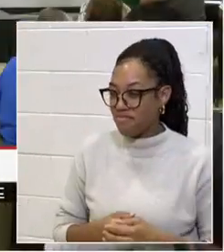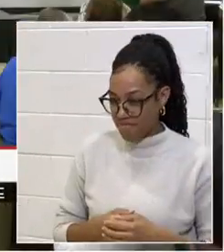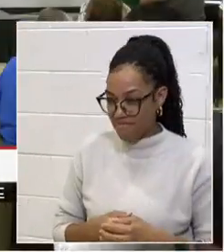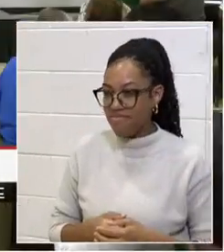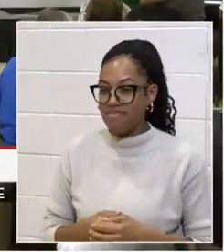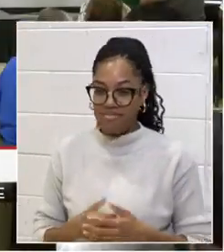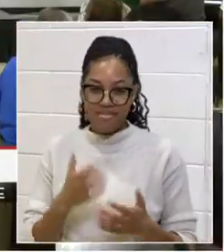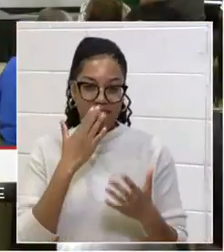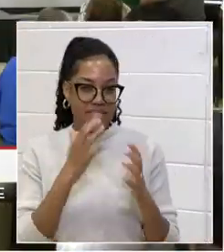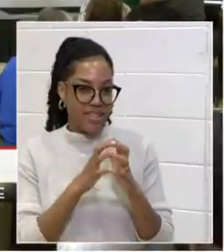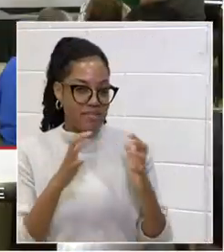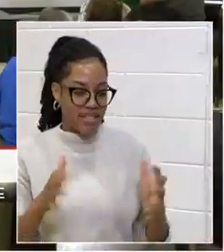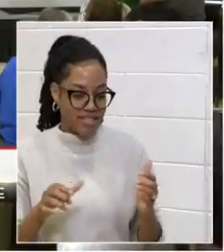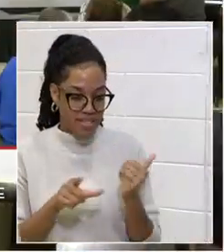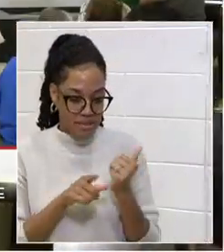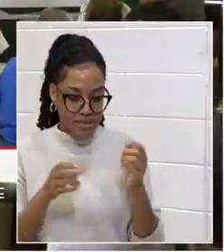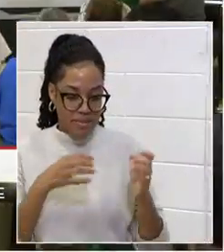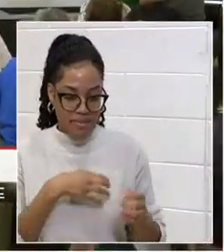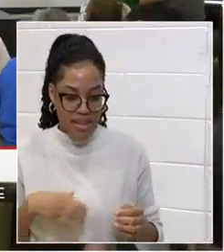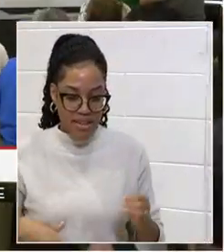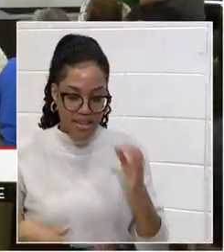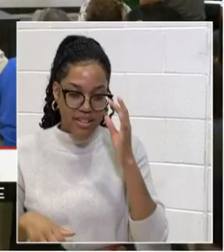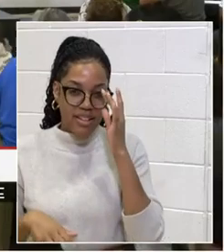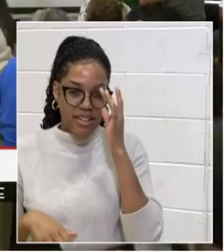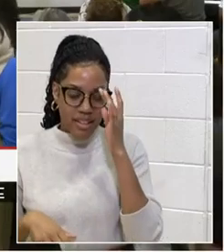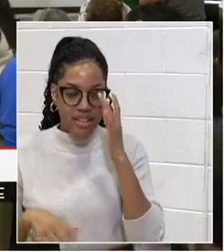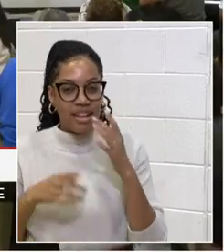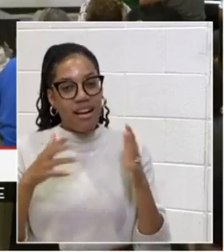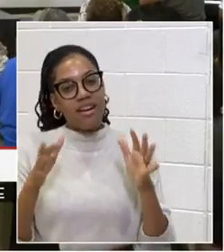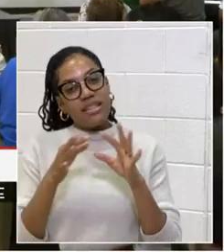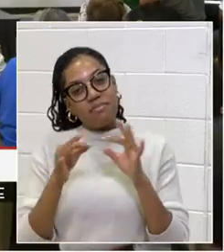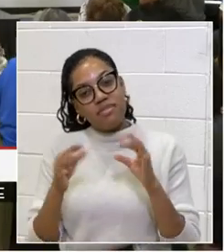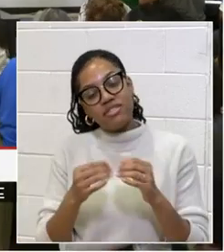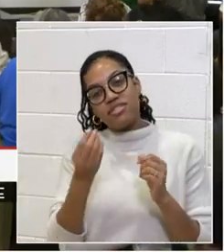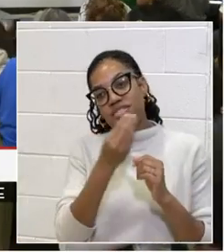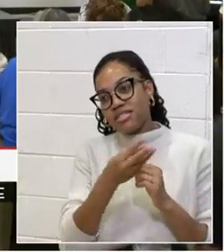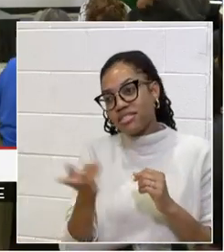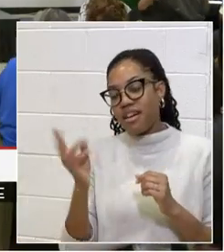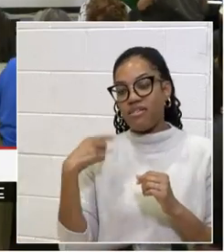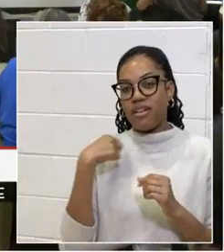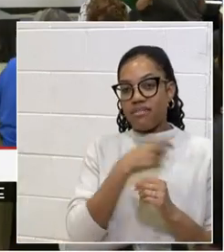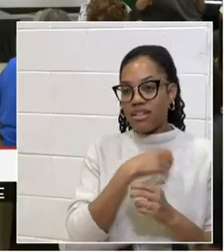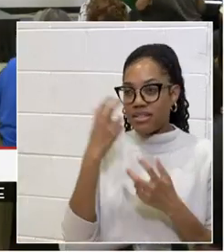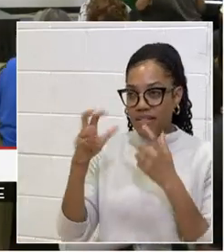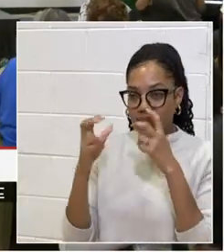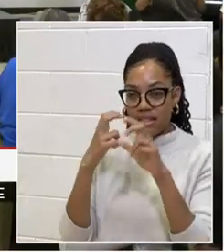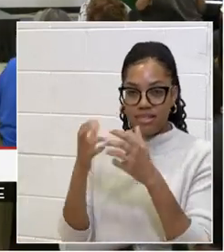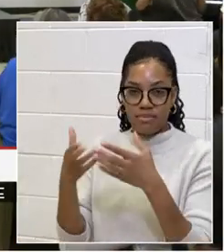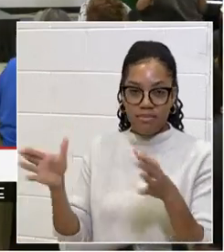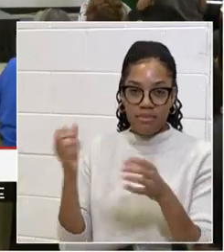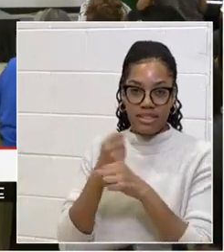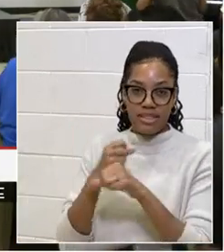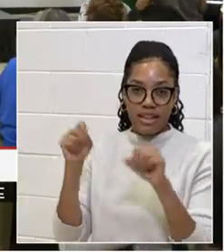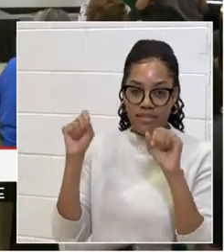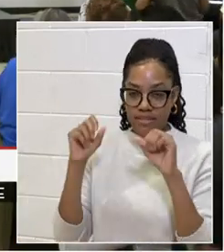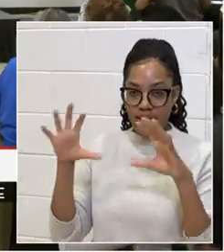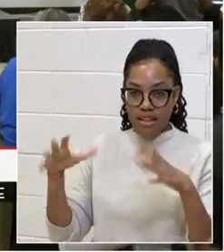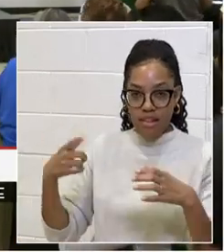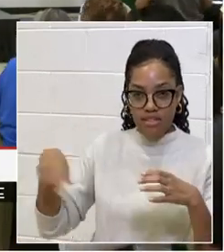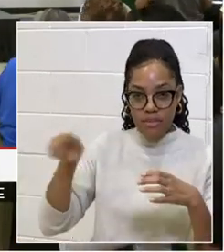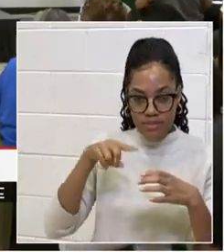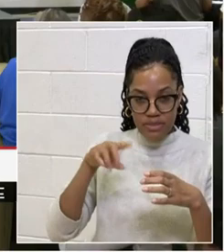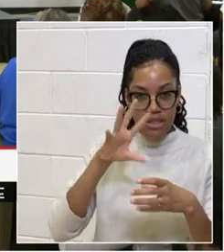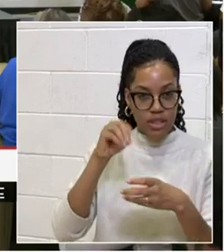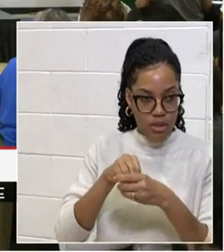much, Deputy Mayor. As the Deputy Mayor said, there are several directors from the public safety cluster here, including Quelly Sneed,